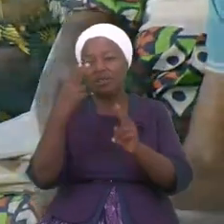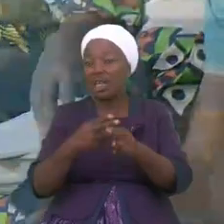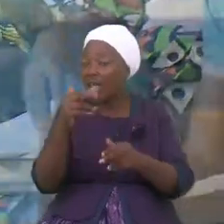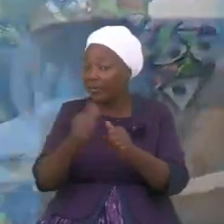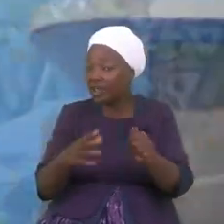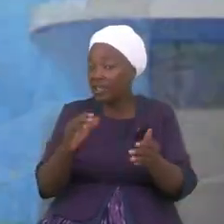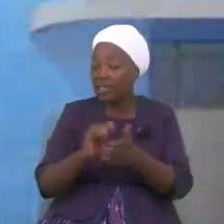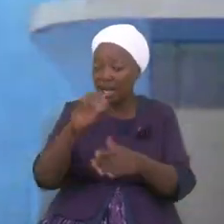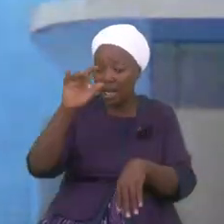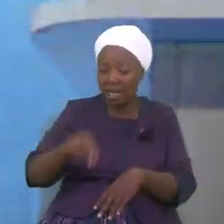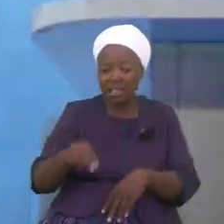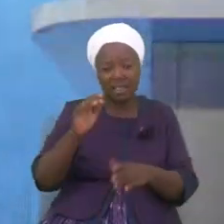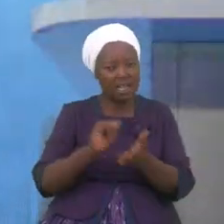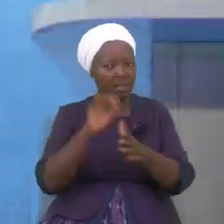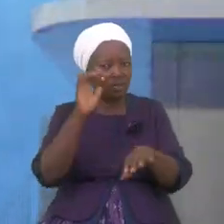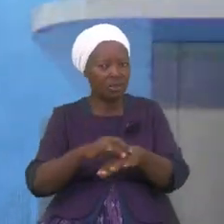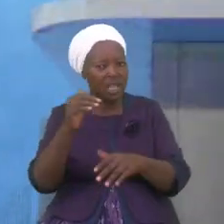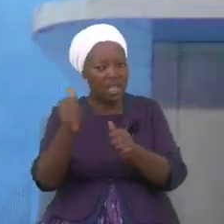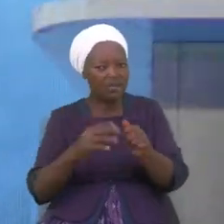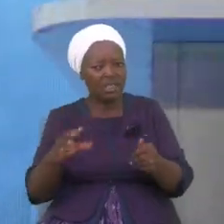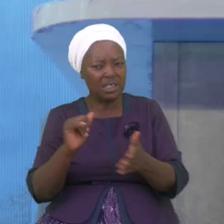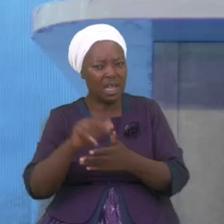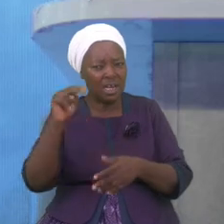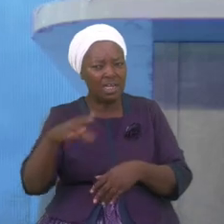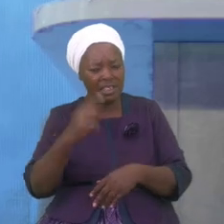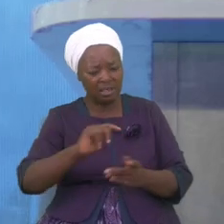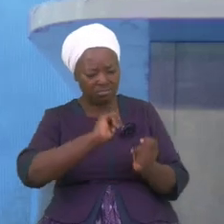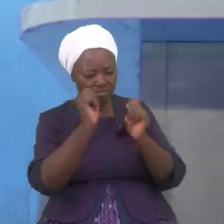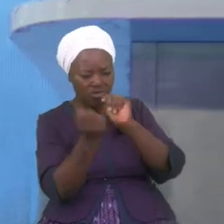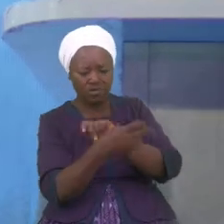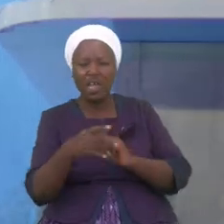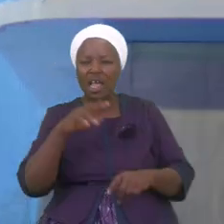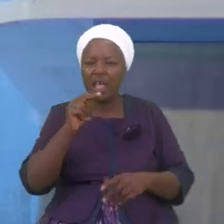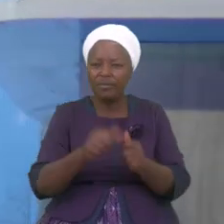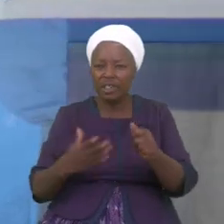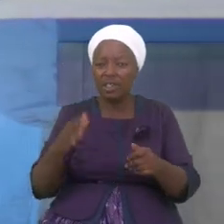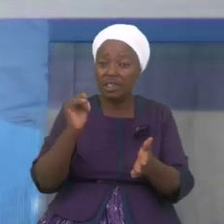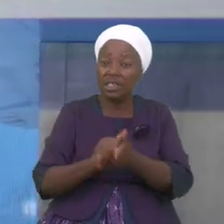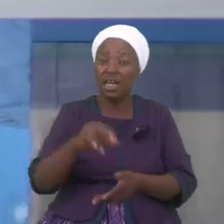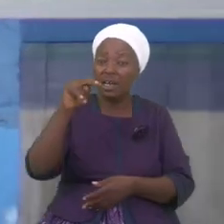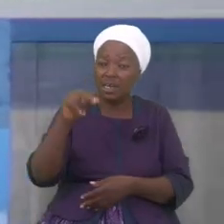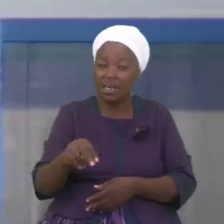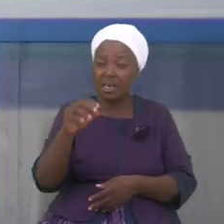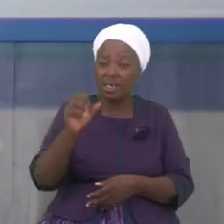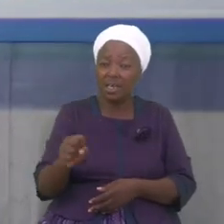needs a touch, everything that needs a transformation, everything that needs